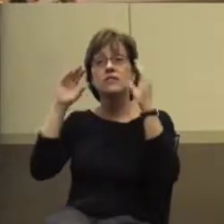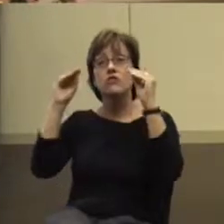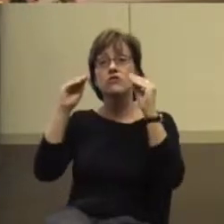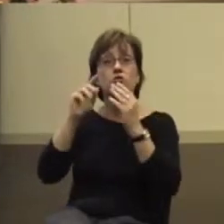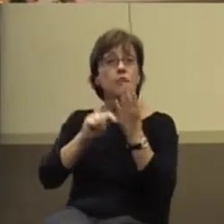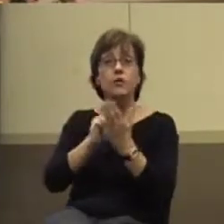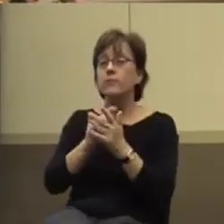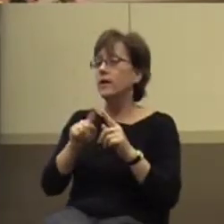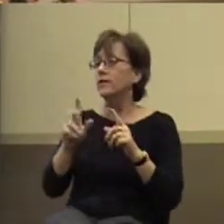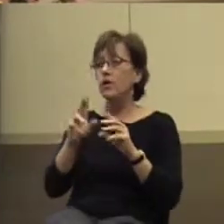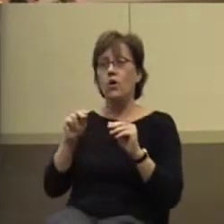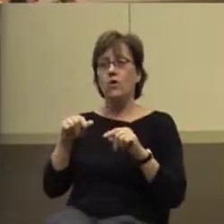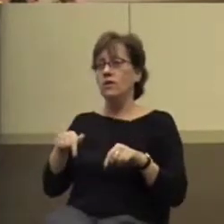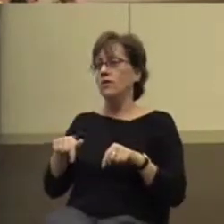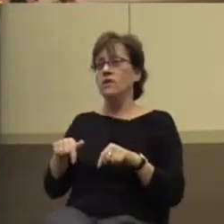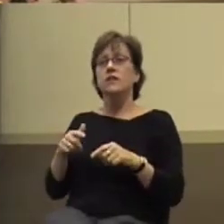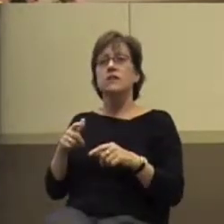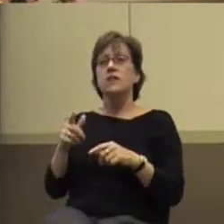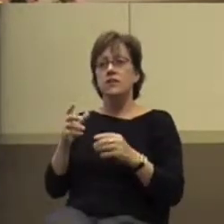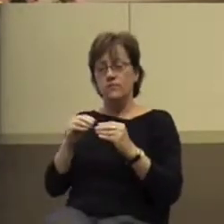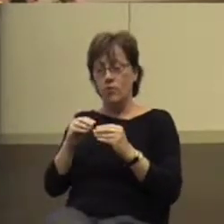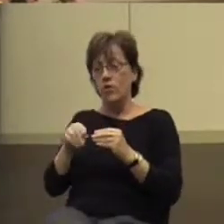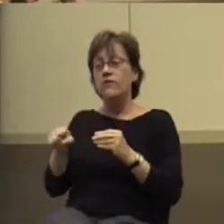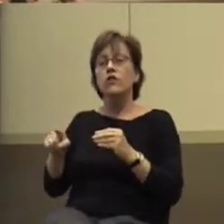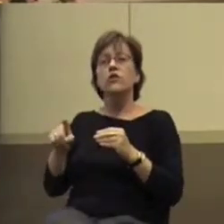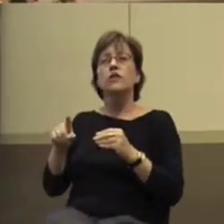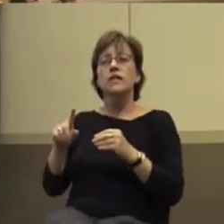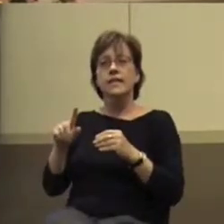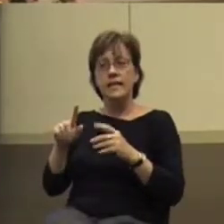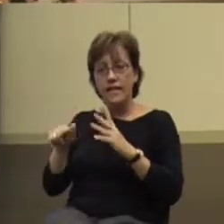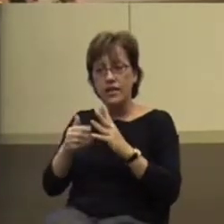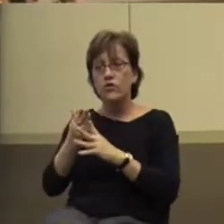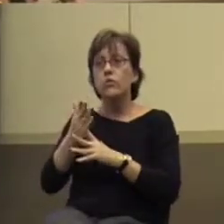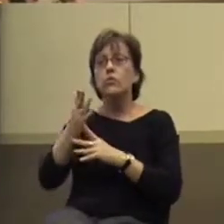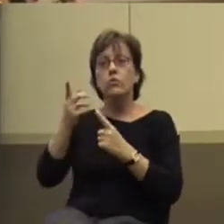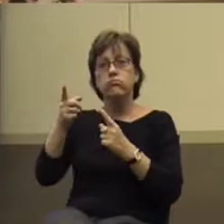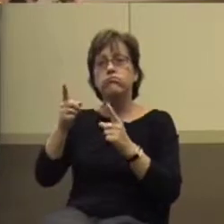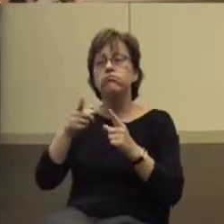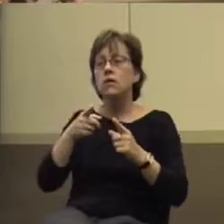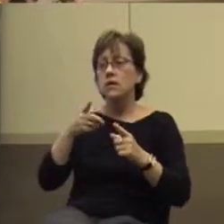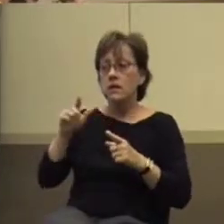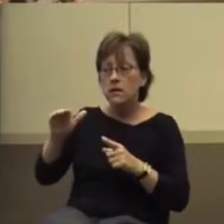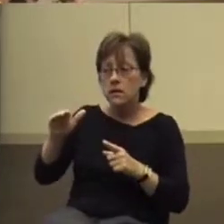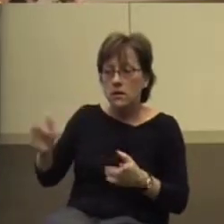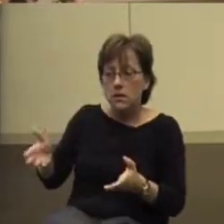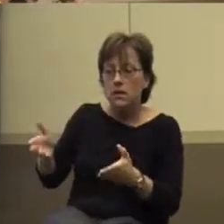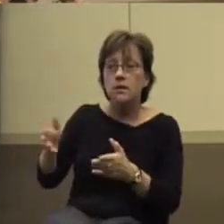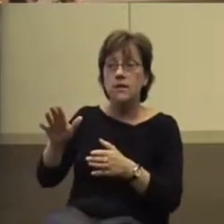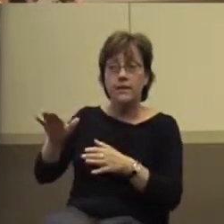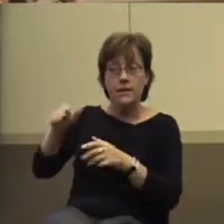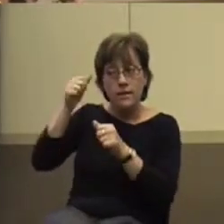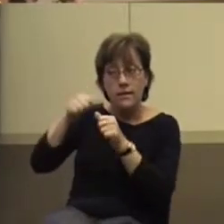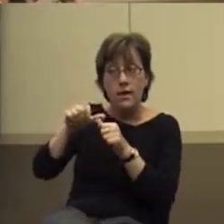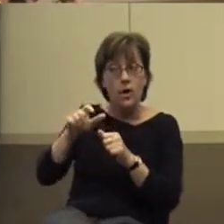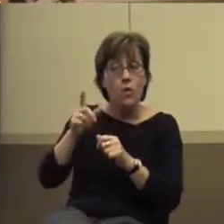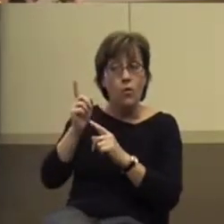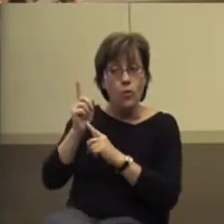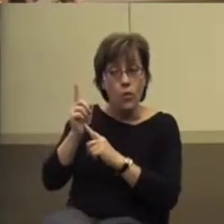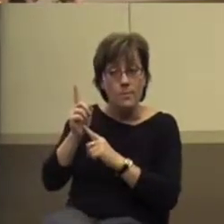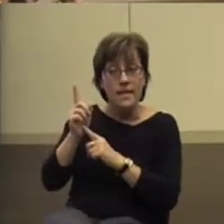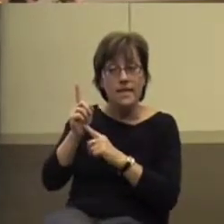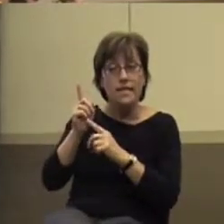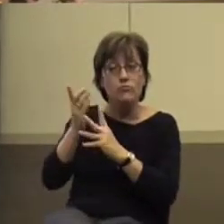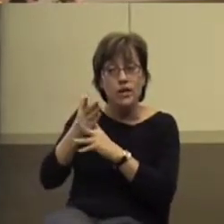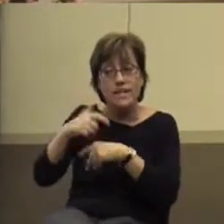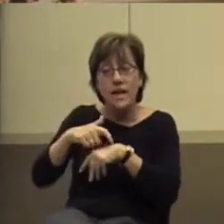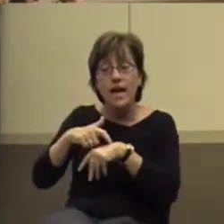instructional period. But no, it was more just her getting through, doing prompting to stay focused, and maybe reminders of like, oh, almost break time, like 1 more minute,